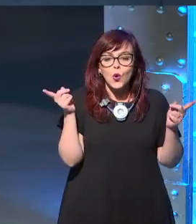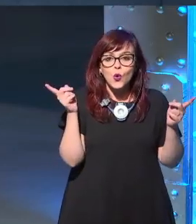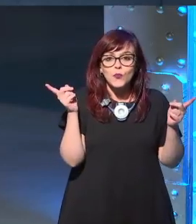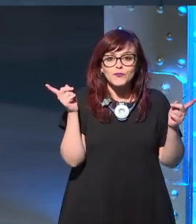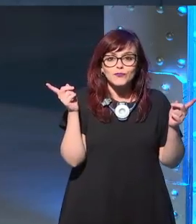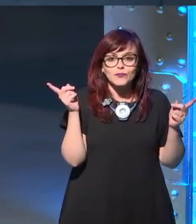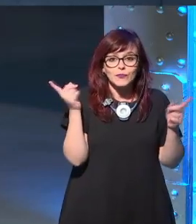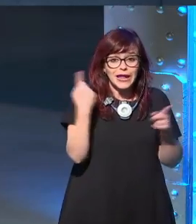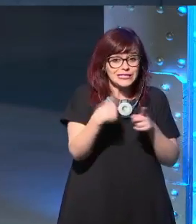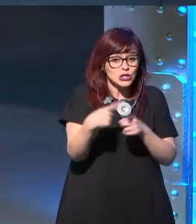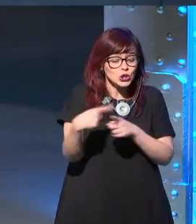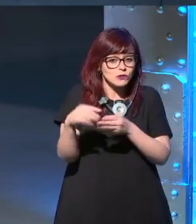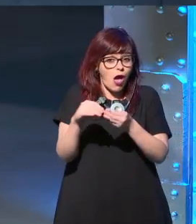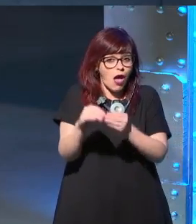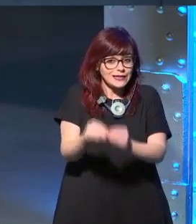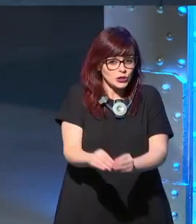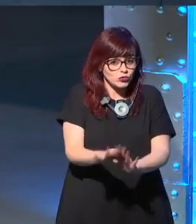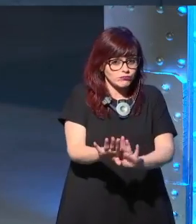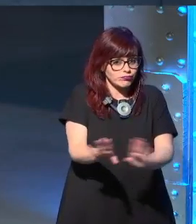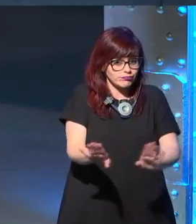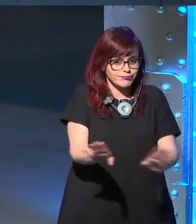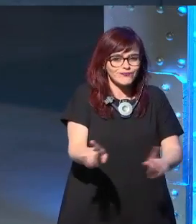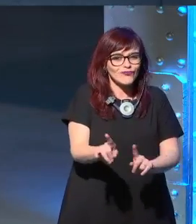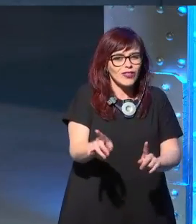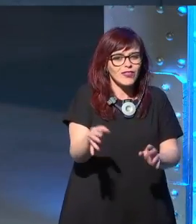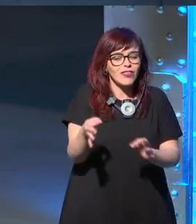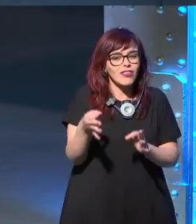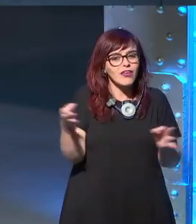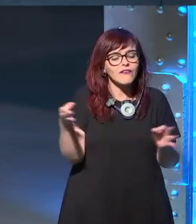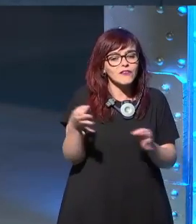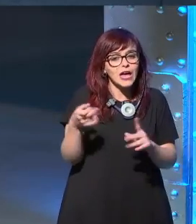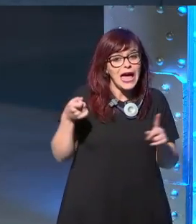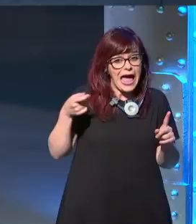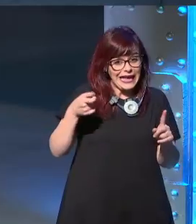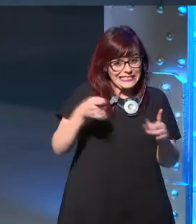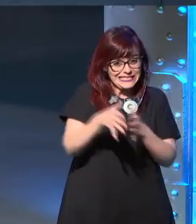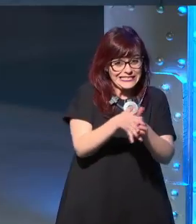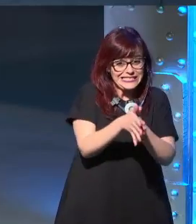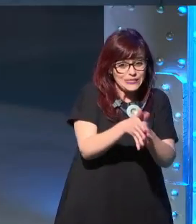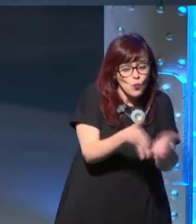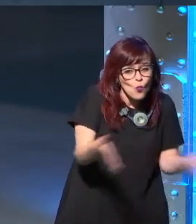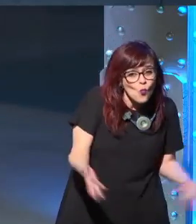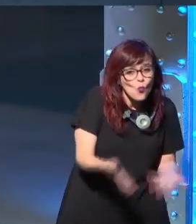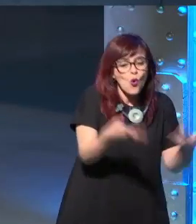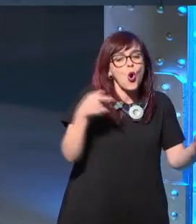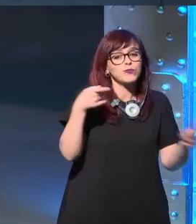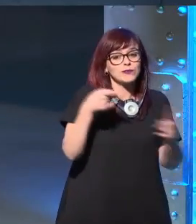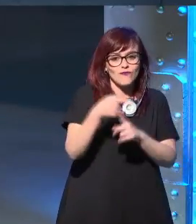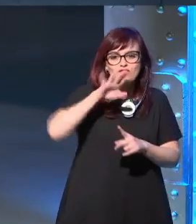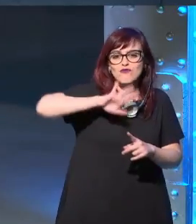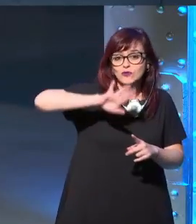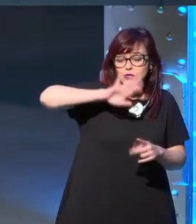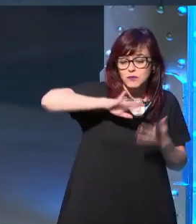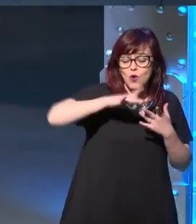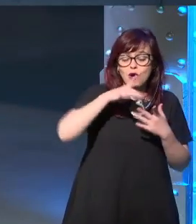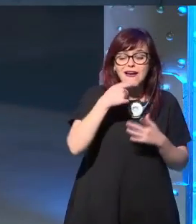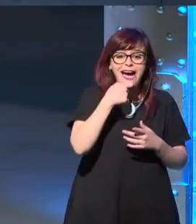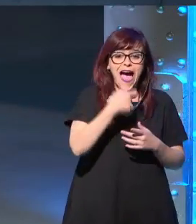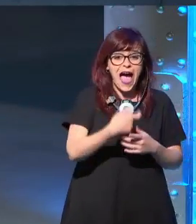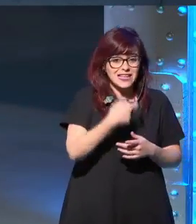but to stimulate their curiosity to find out the facts. Einstein ran away from his school in